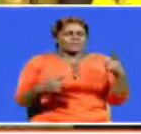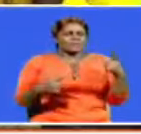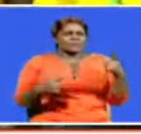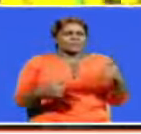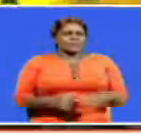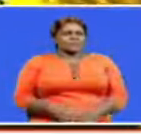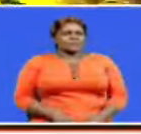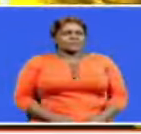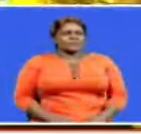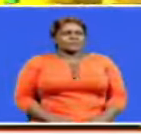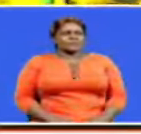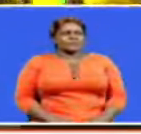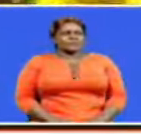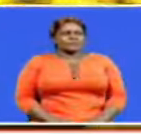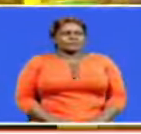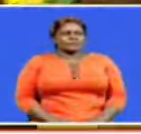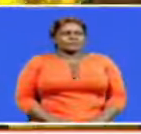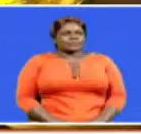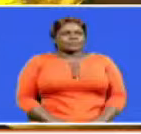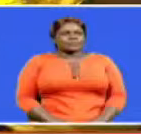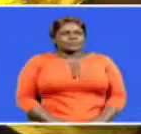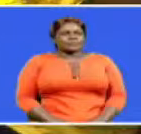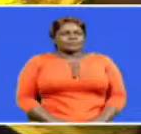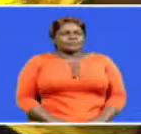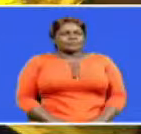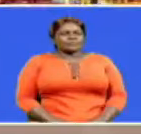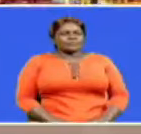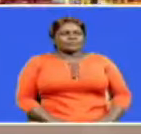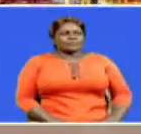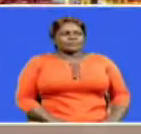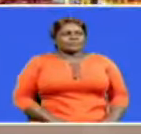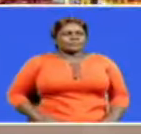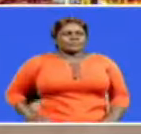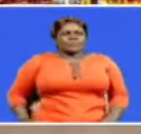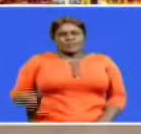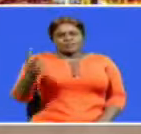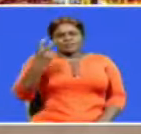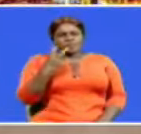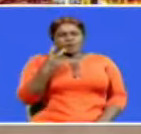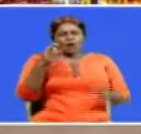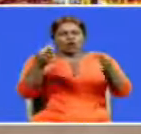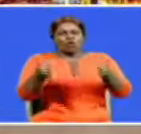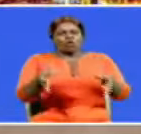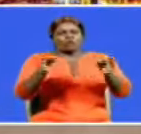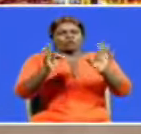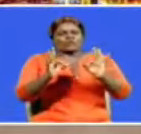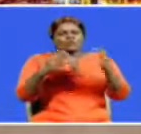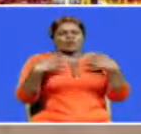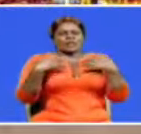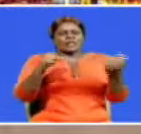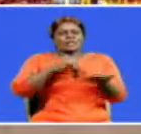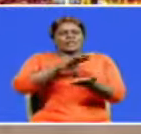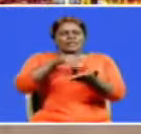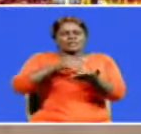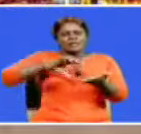Miti, KTN News. Haya, mtazamaji, na afisa mkuu wa vituo vya afya katika kaunti ya Jiji